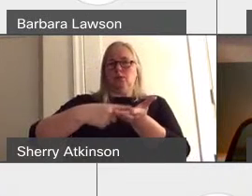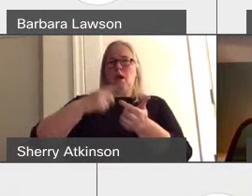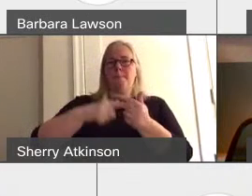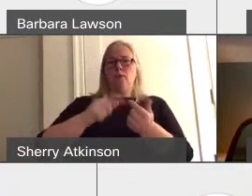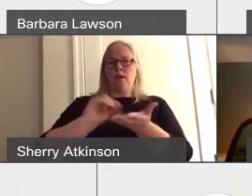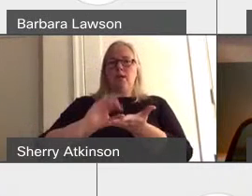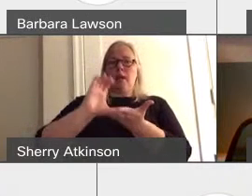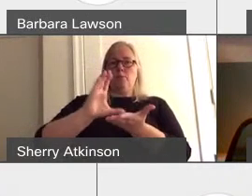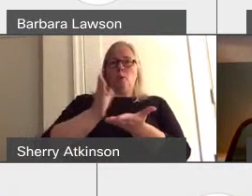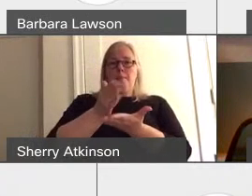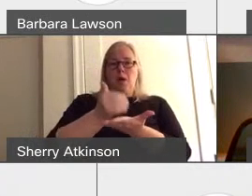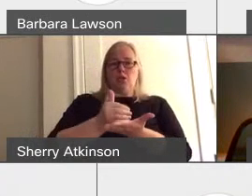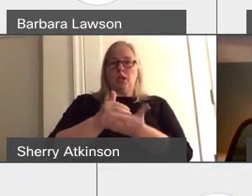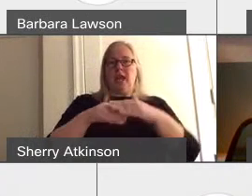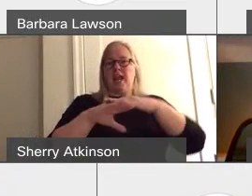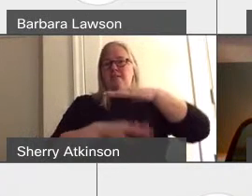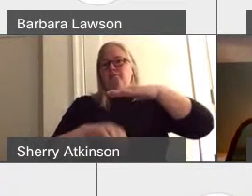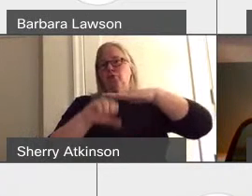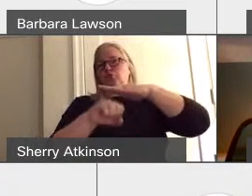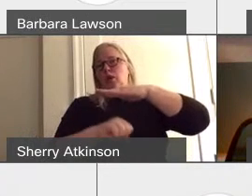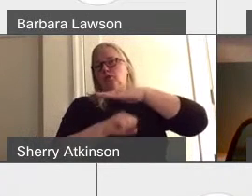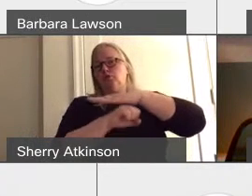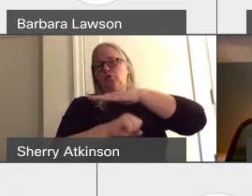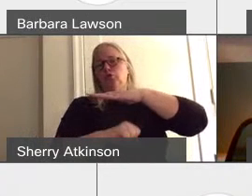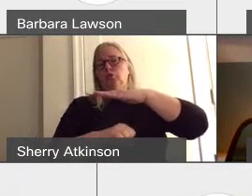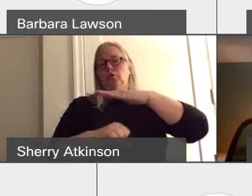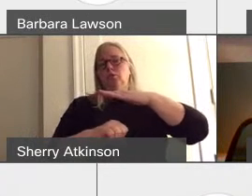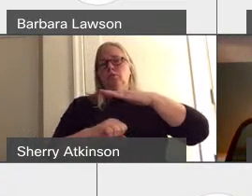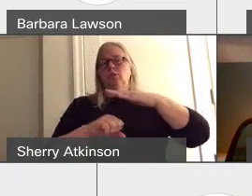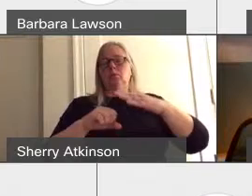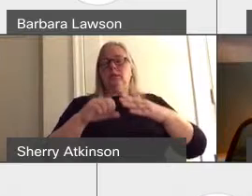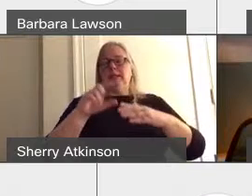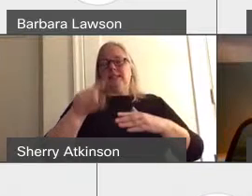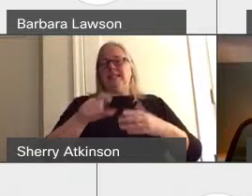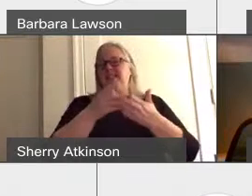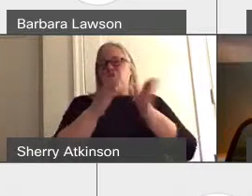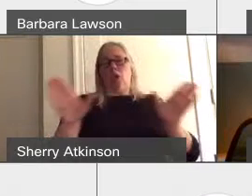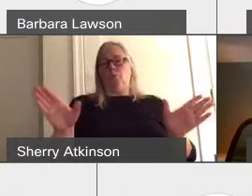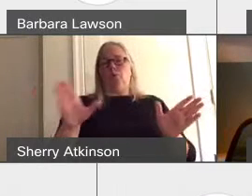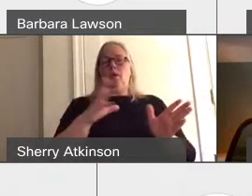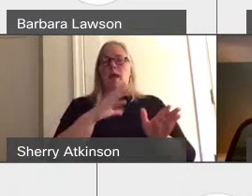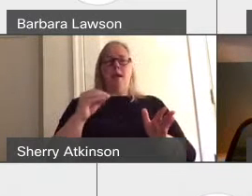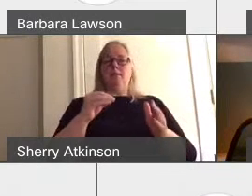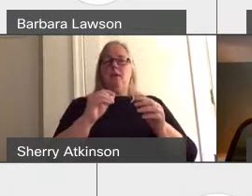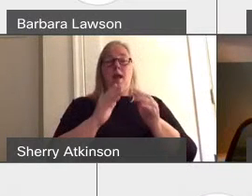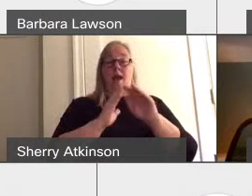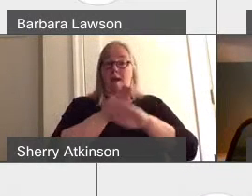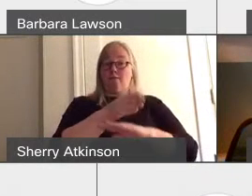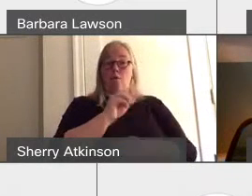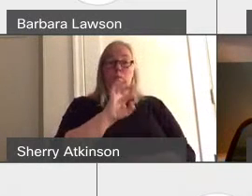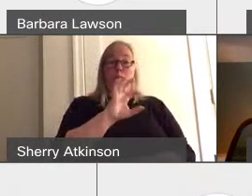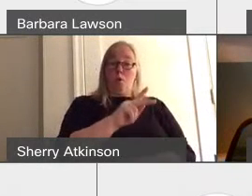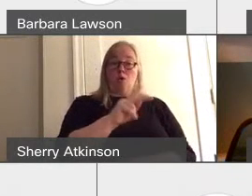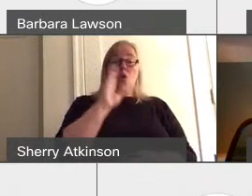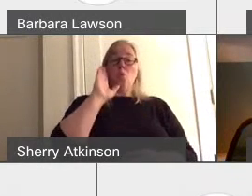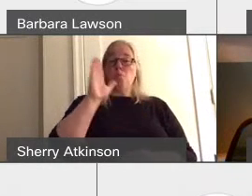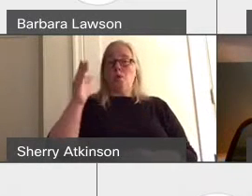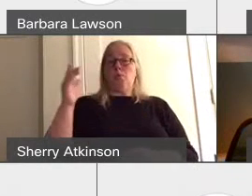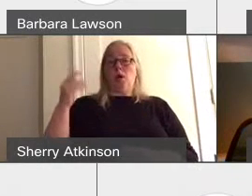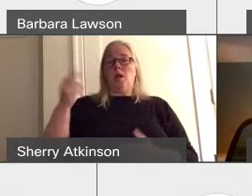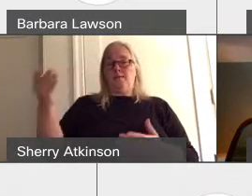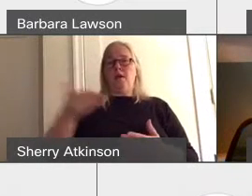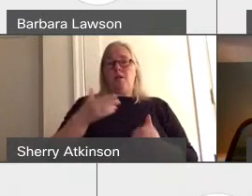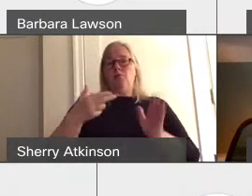budget infrastructure needs in general. And following Mark will be representative from